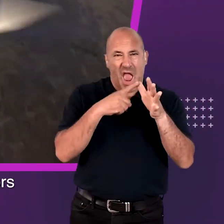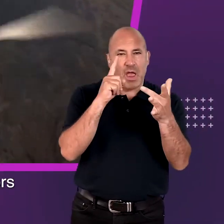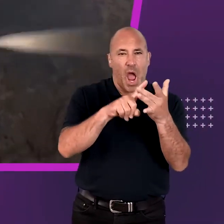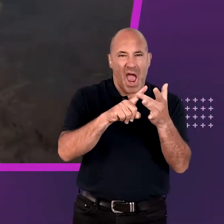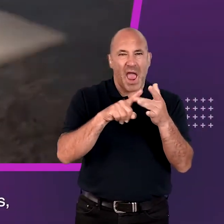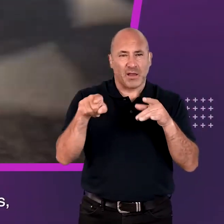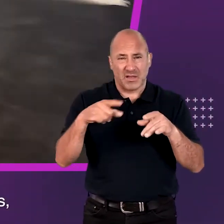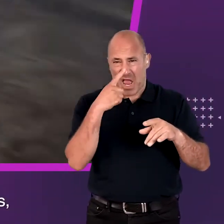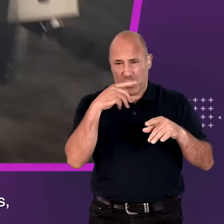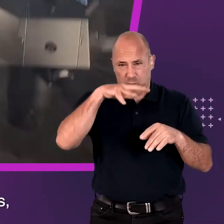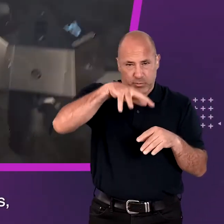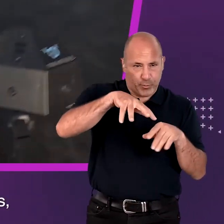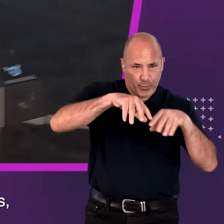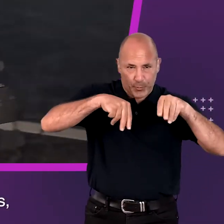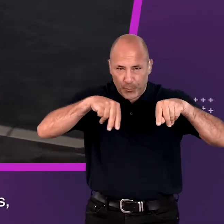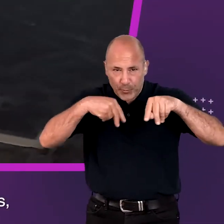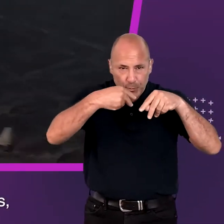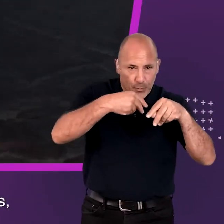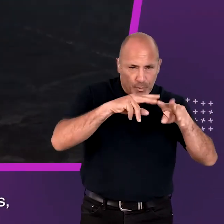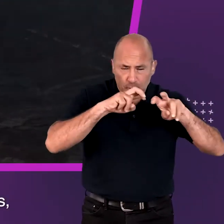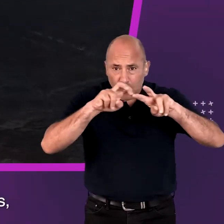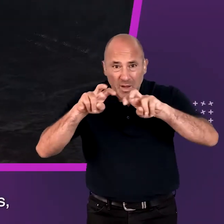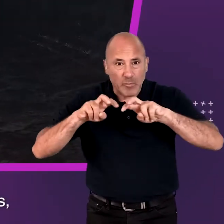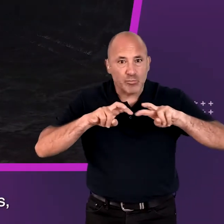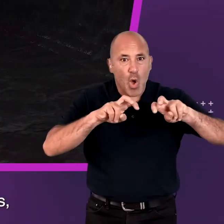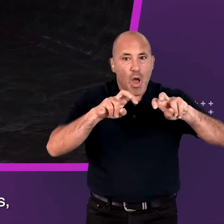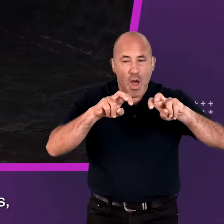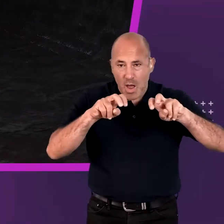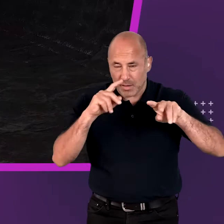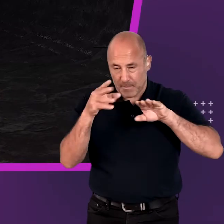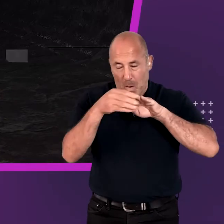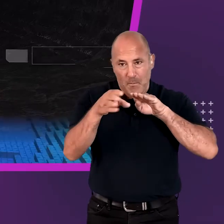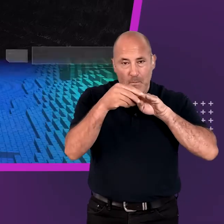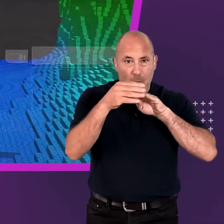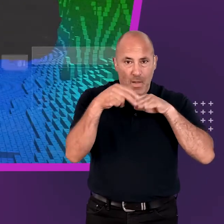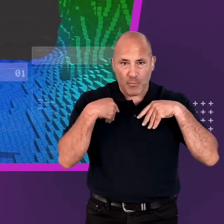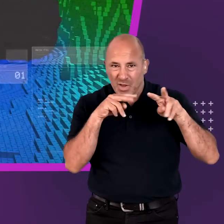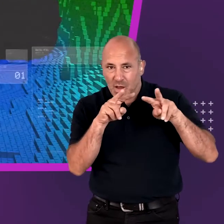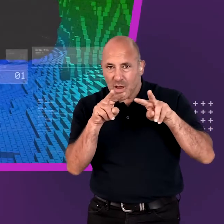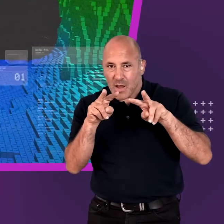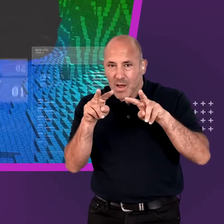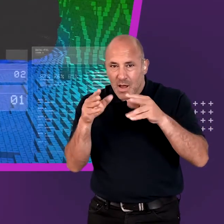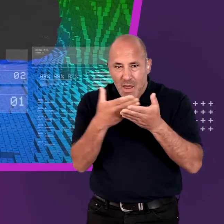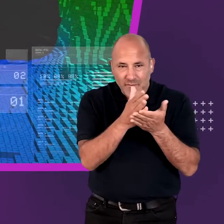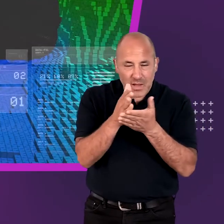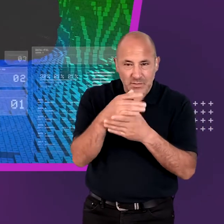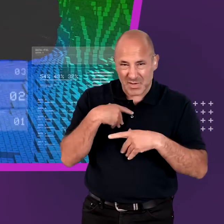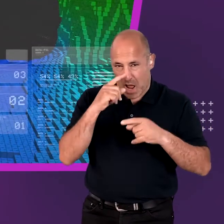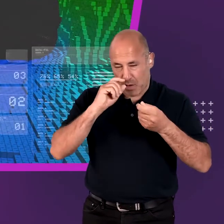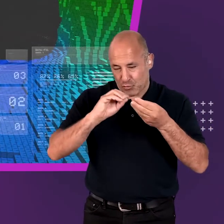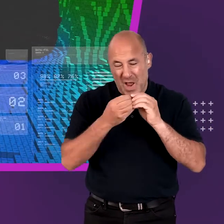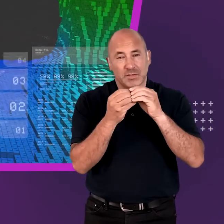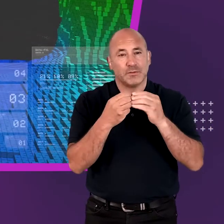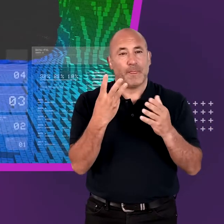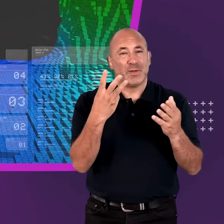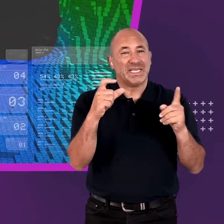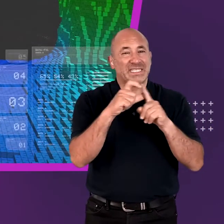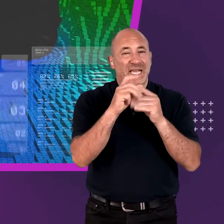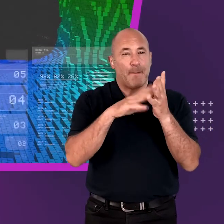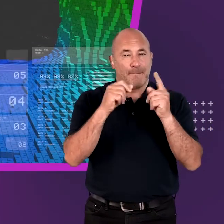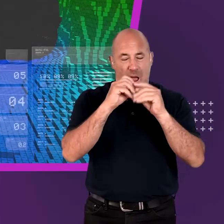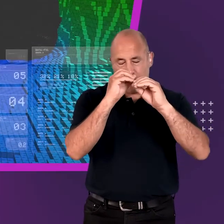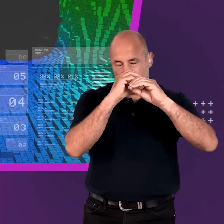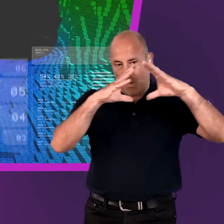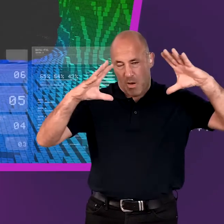artificial intelligence, the Prometheus drone can explore unknown environments, mapping its own path and navigating in real time